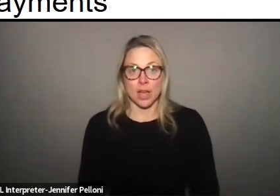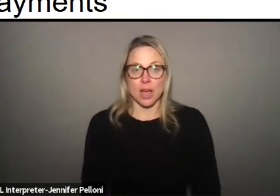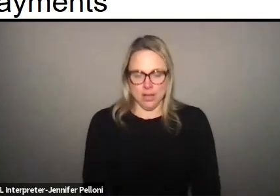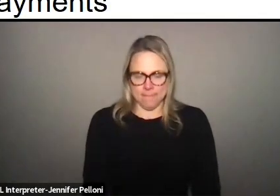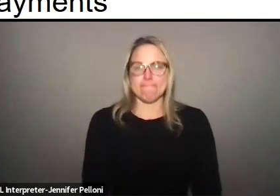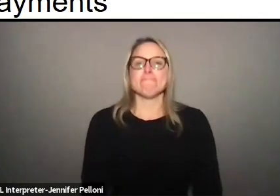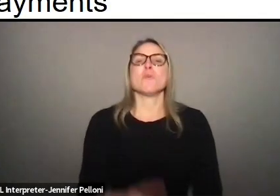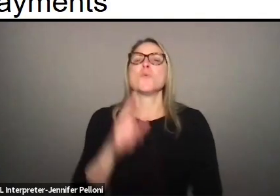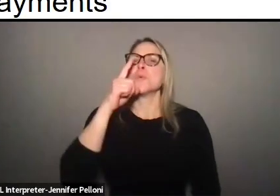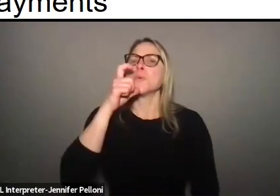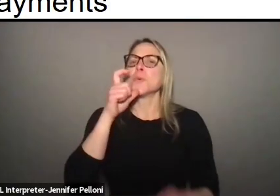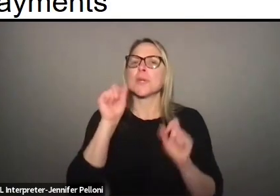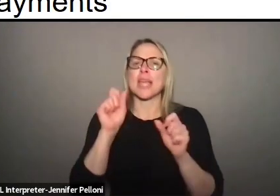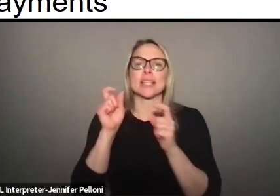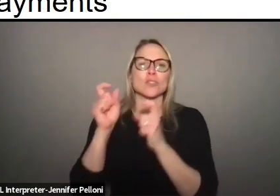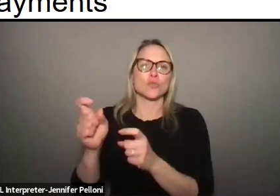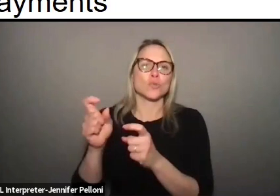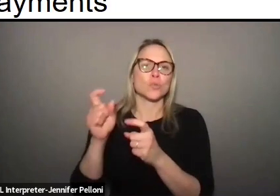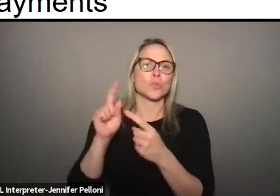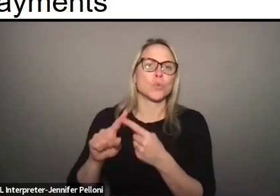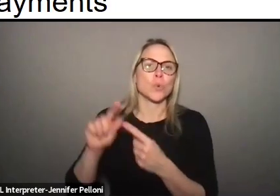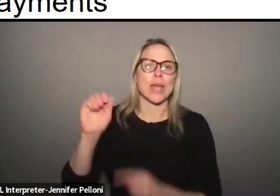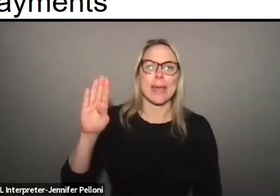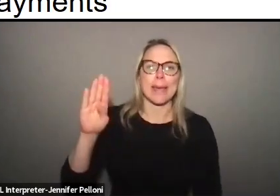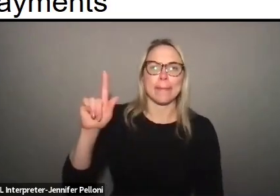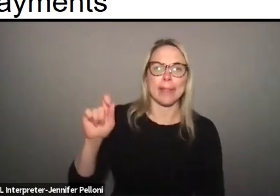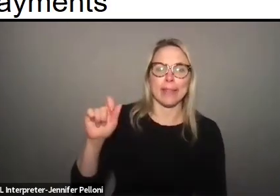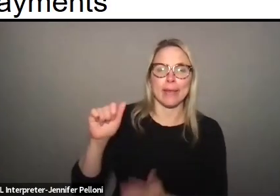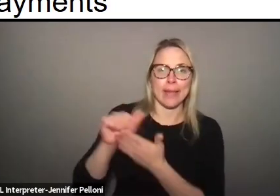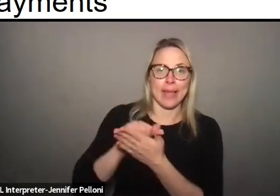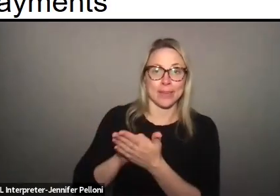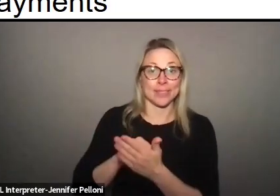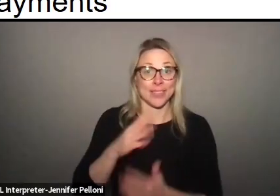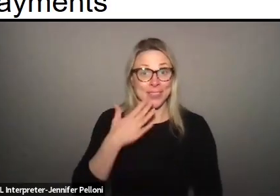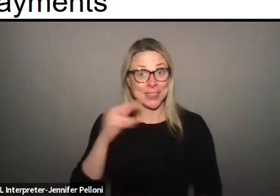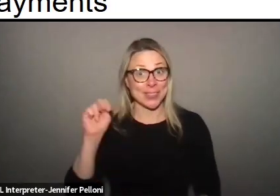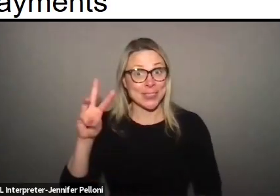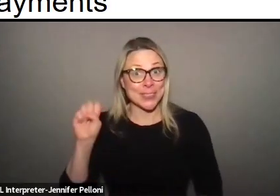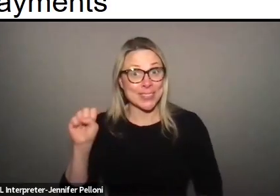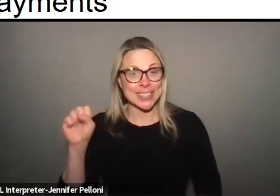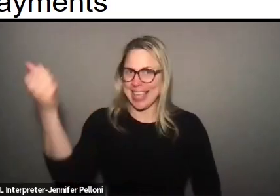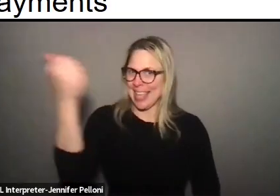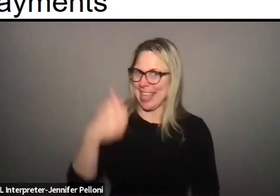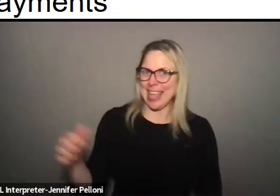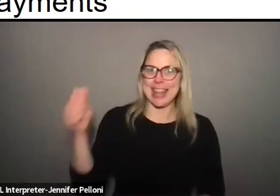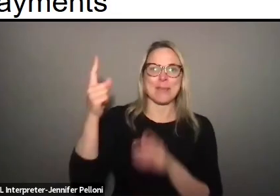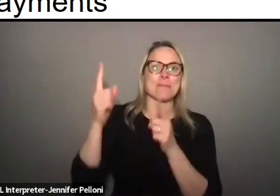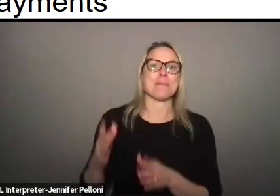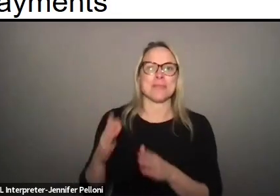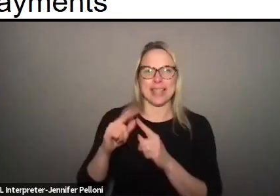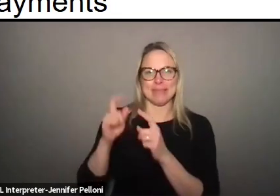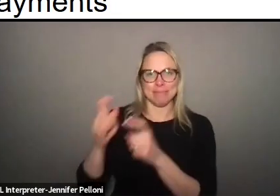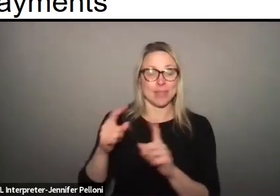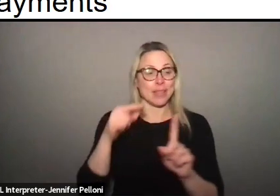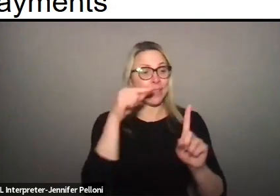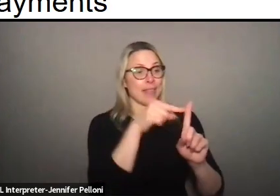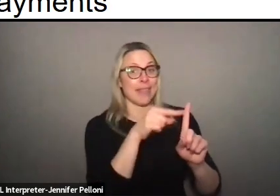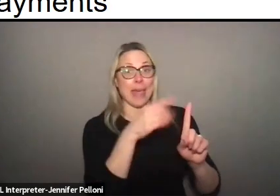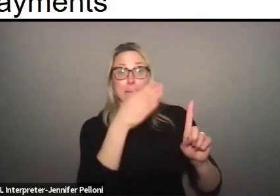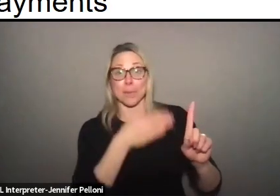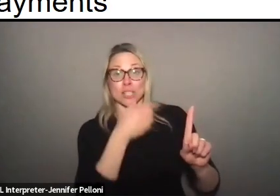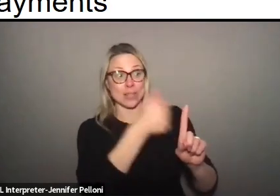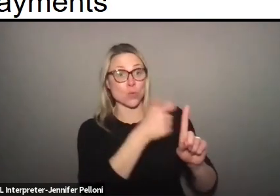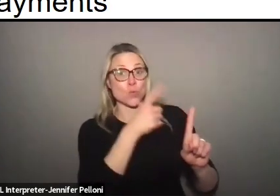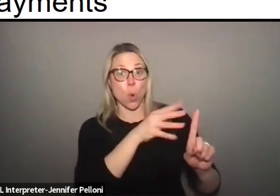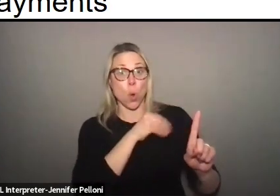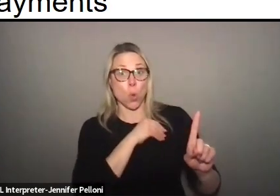All right, who can contribute to an Able account? Good news, anybody at all. The account owner, him or herself,